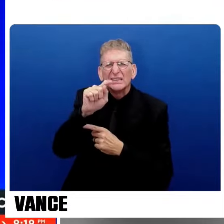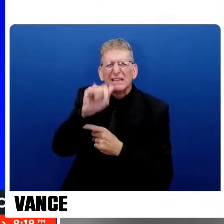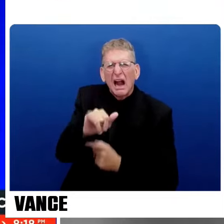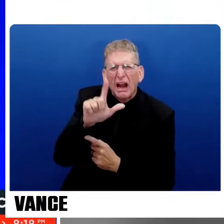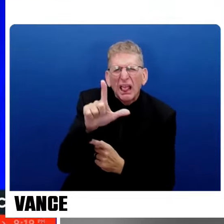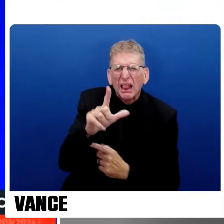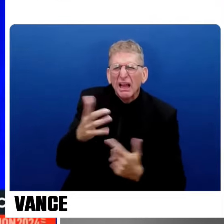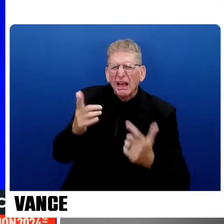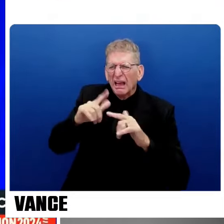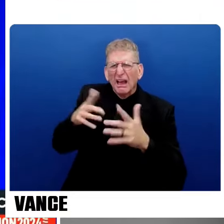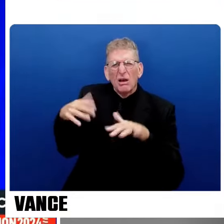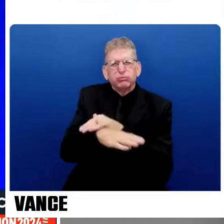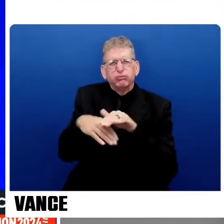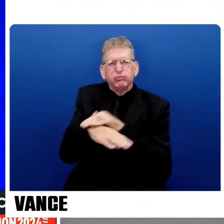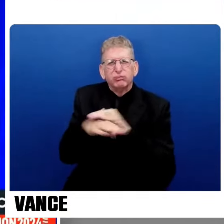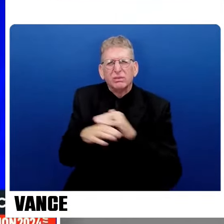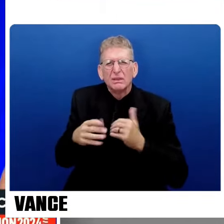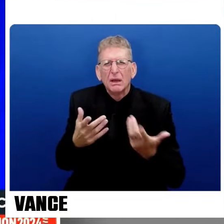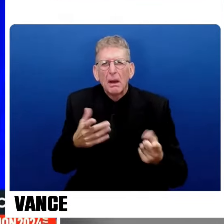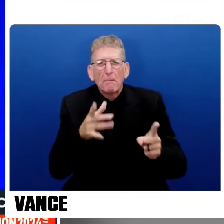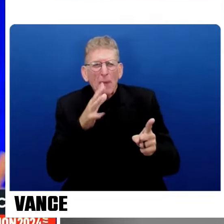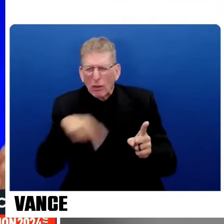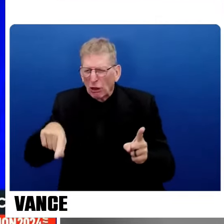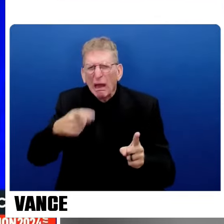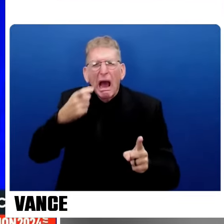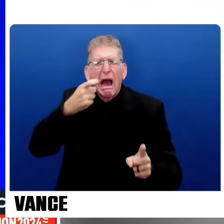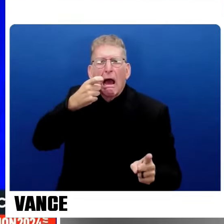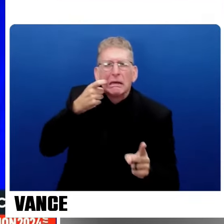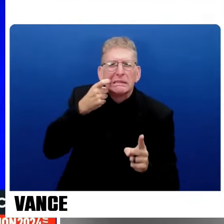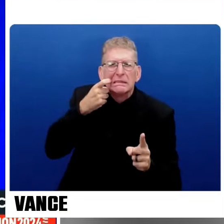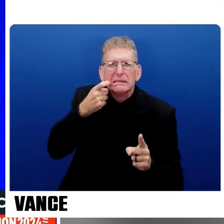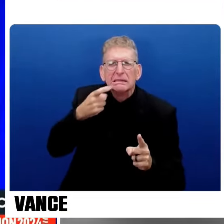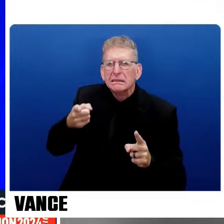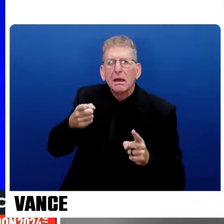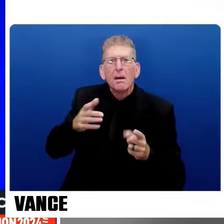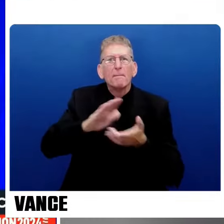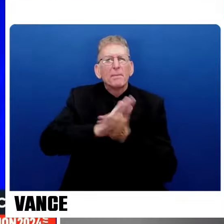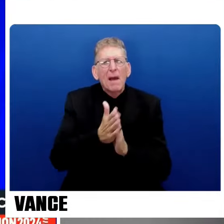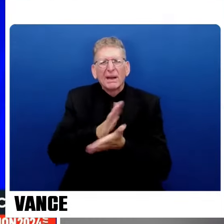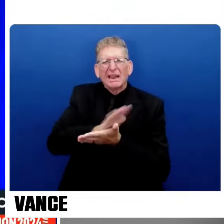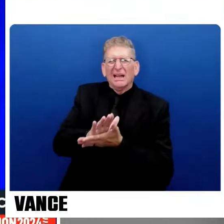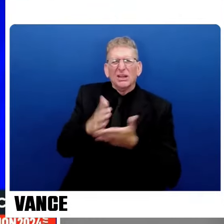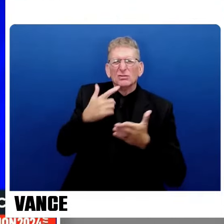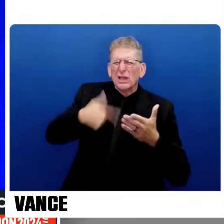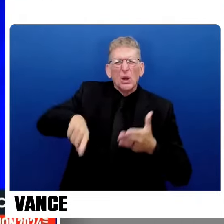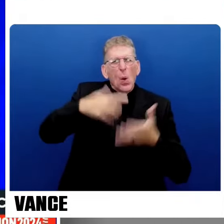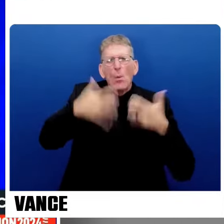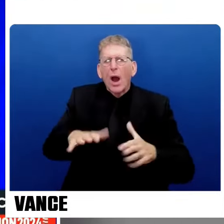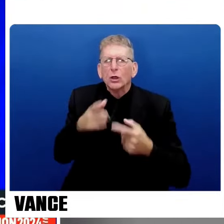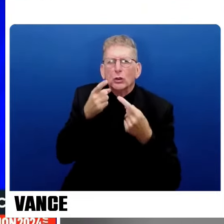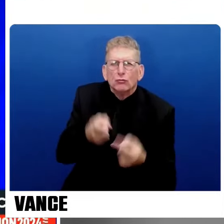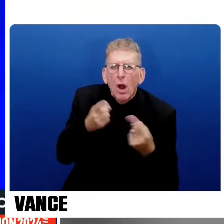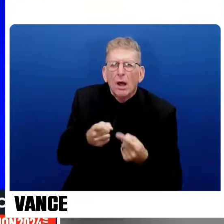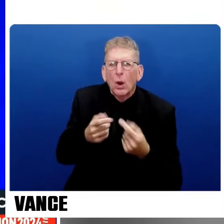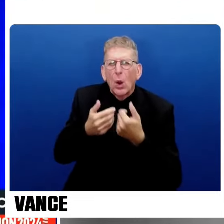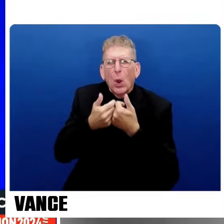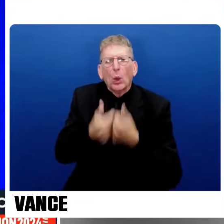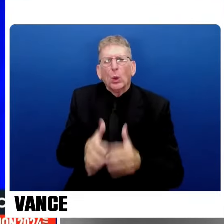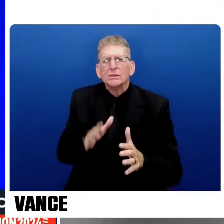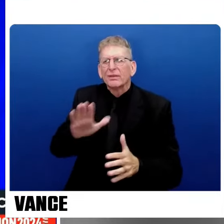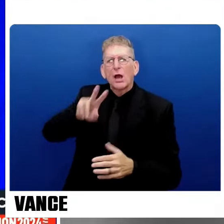with addiction to be deprived of their second chance because Kamala Harris let in fentanyl into our communities at record levels. So you've